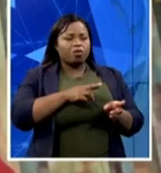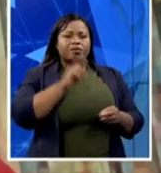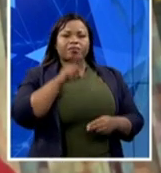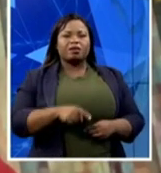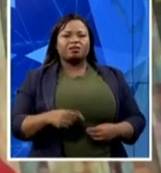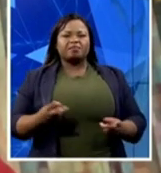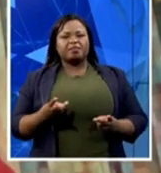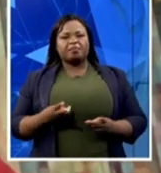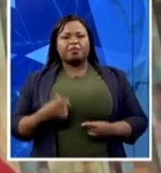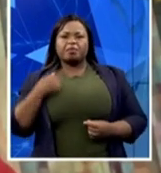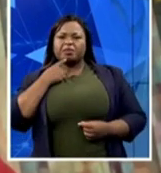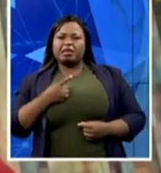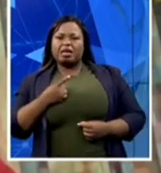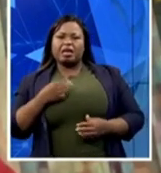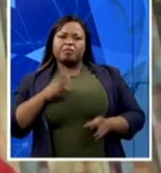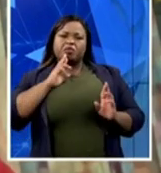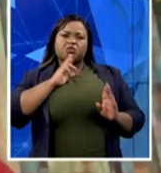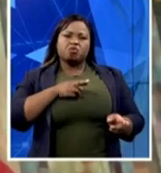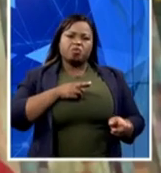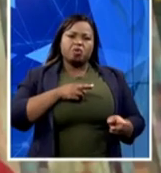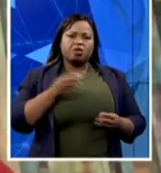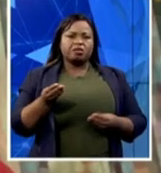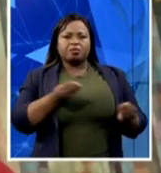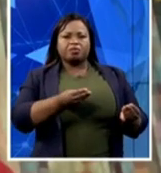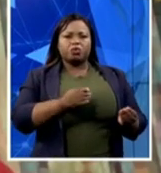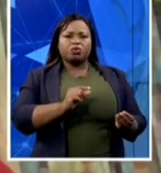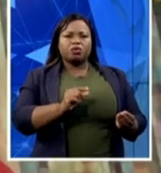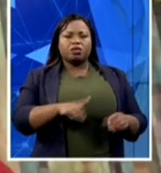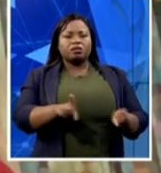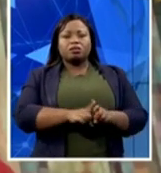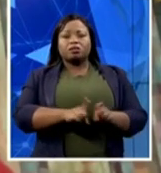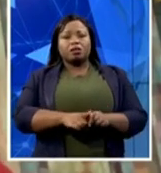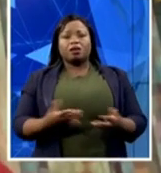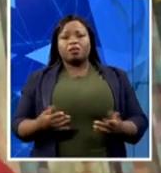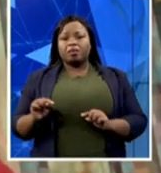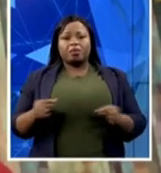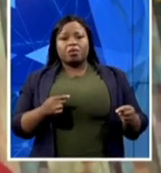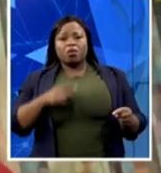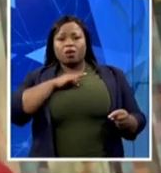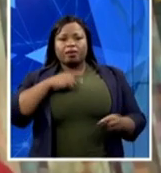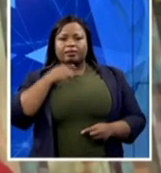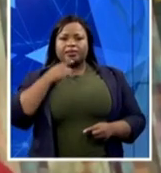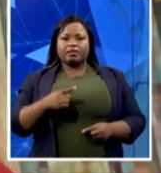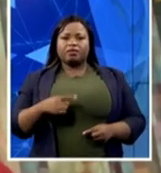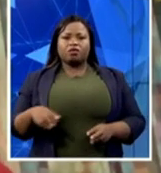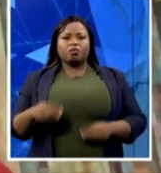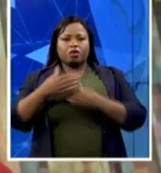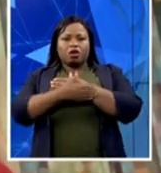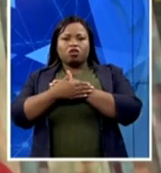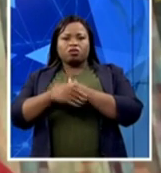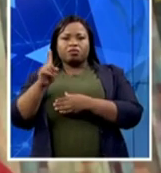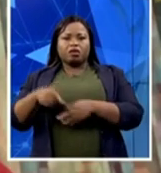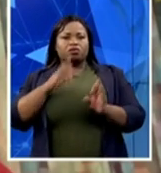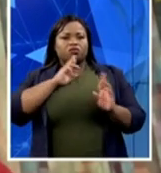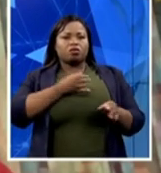sooner, just like it could be argued that the response from nations could have come earlier, that lockdowns could have been